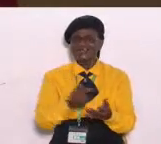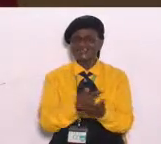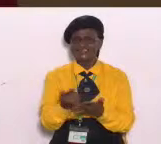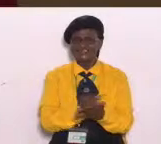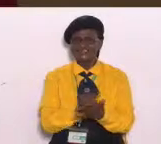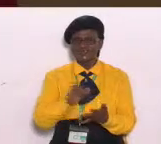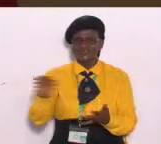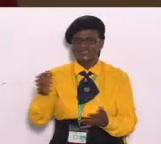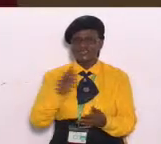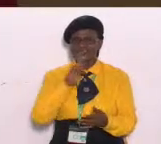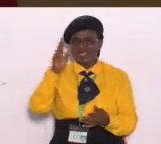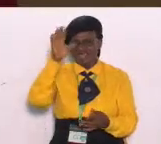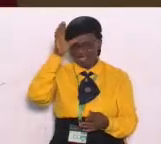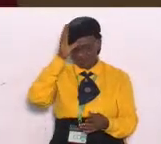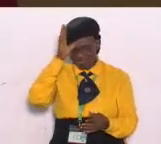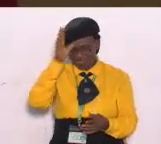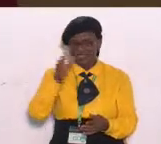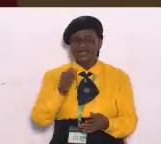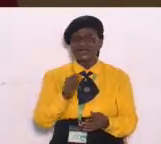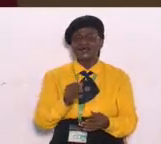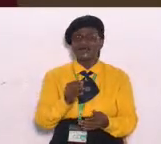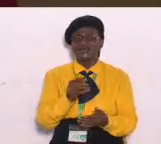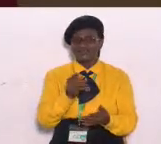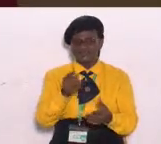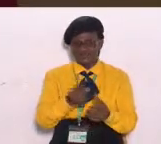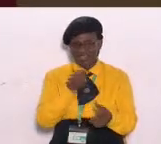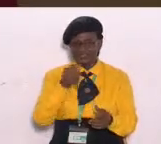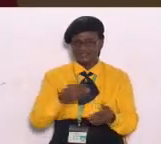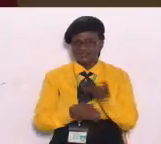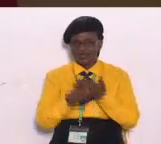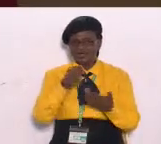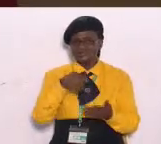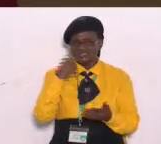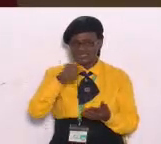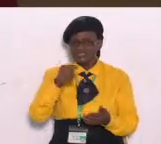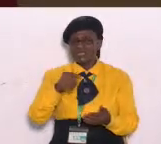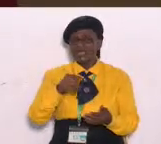The first one said, my father is the highest.